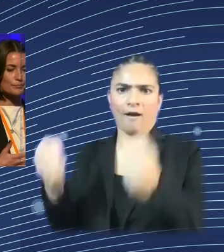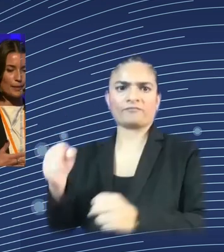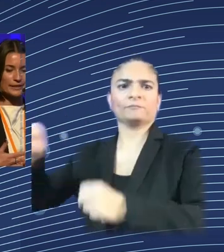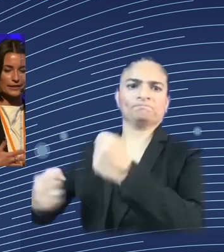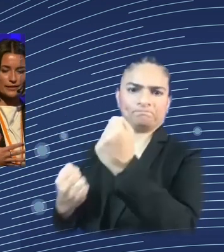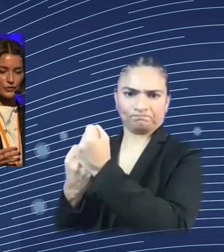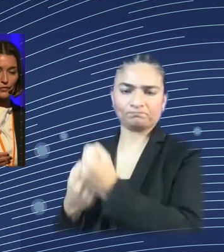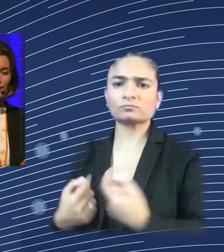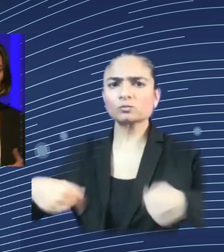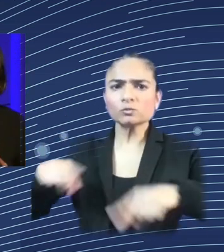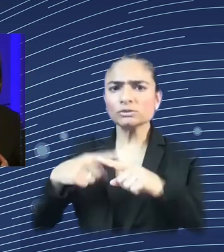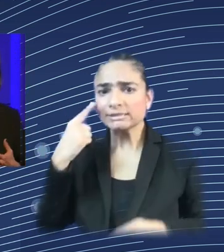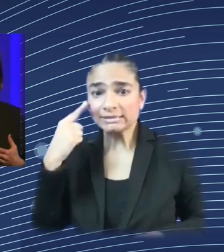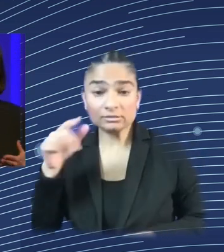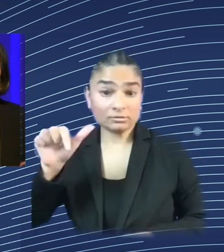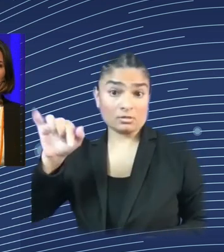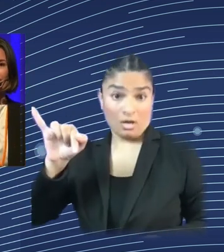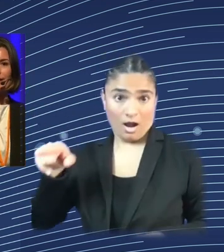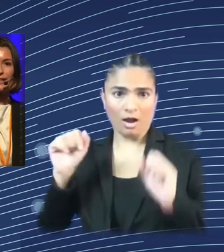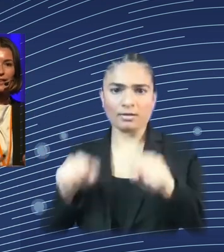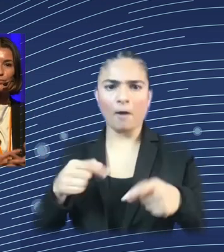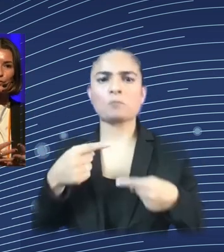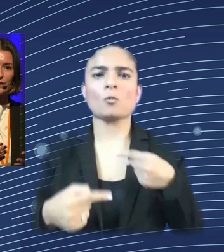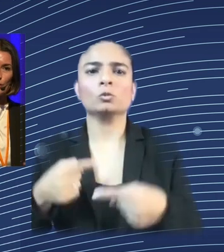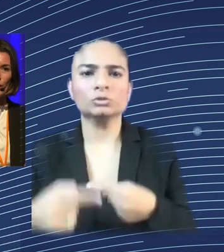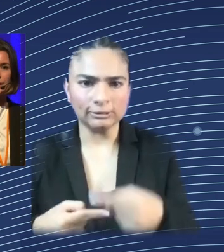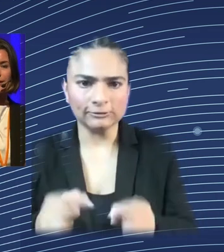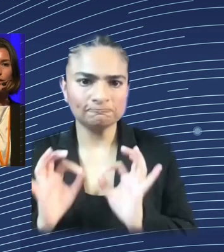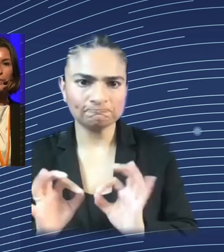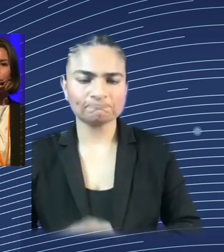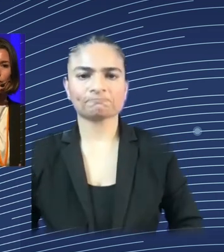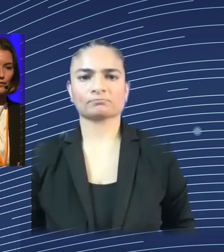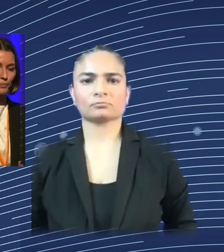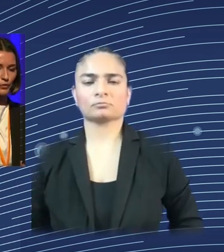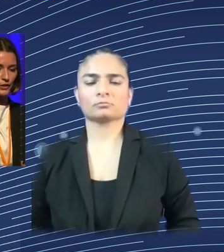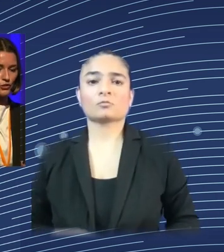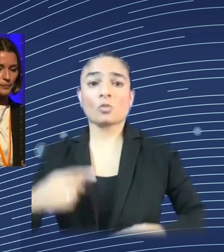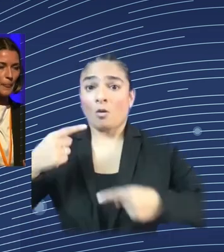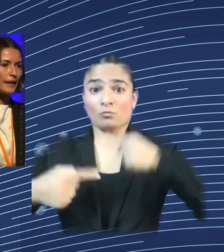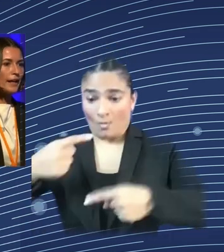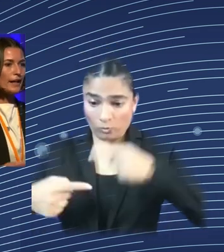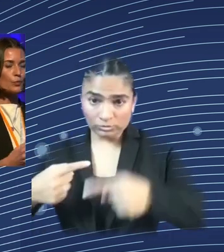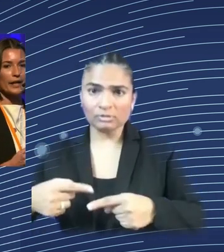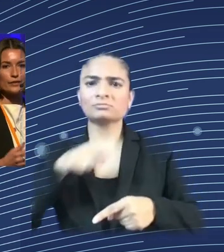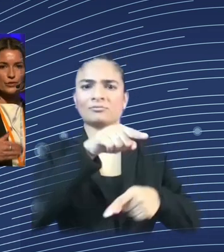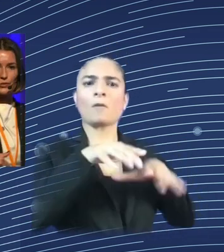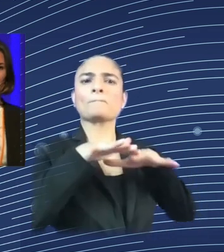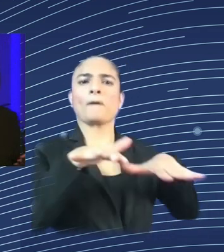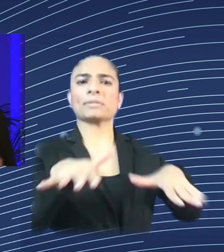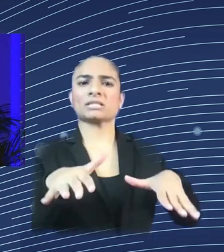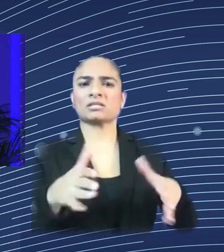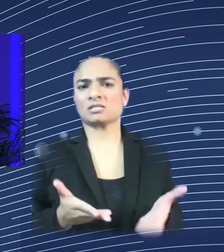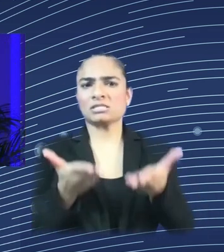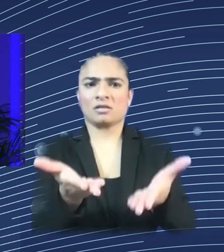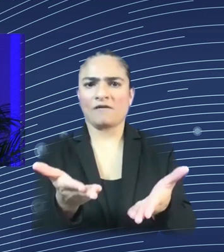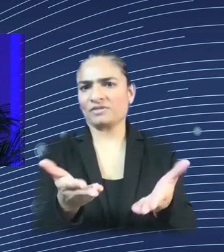in public services more efficient. They can improve the equality of public service provision while reducing